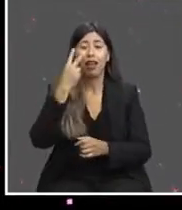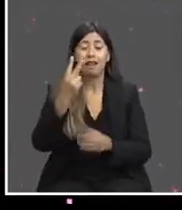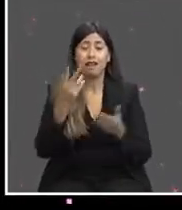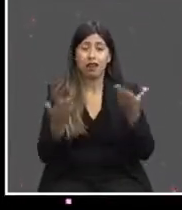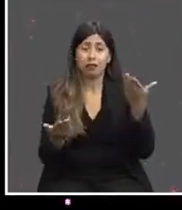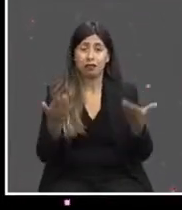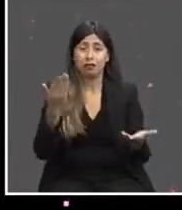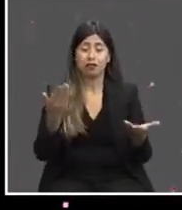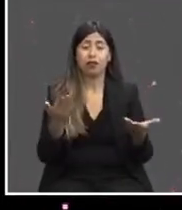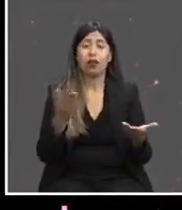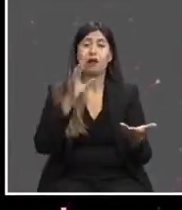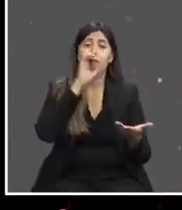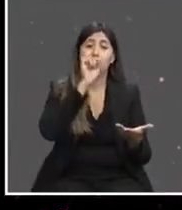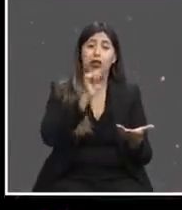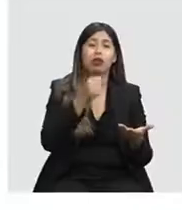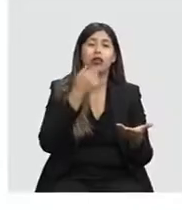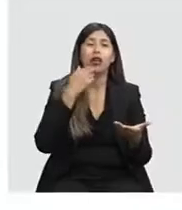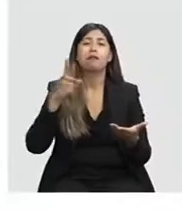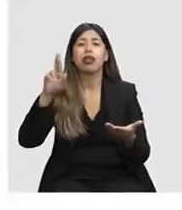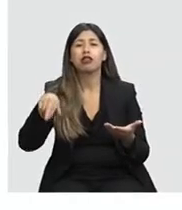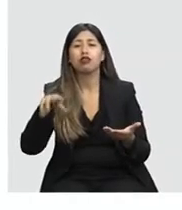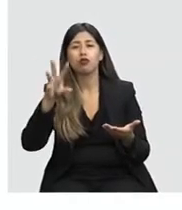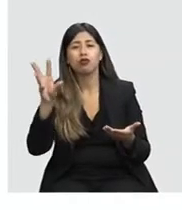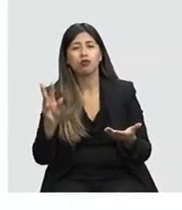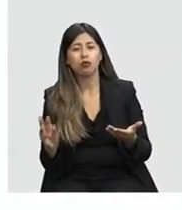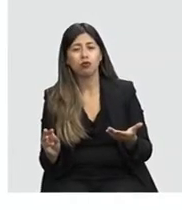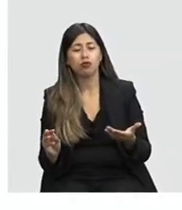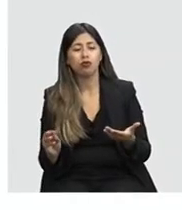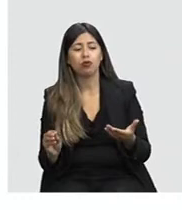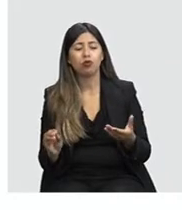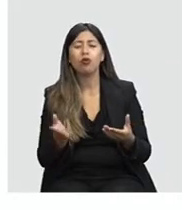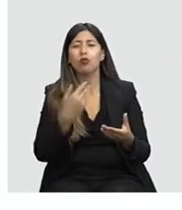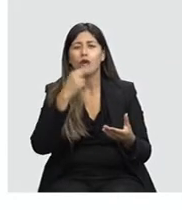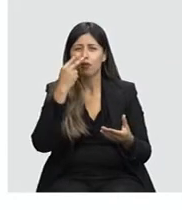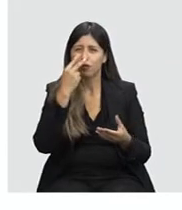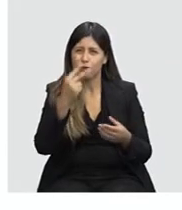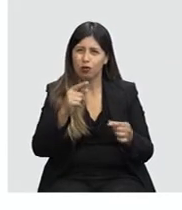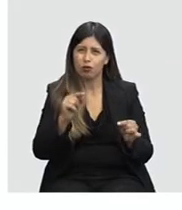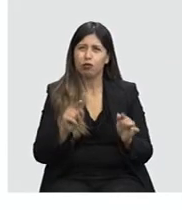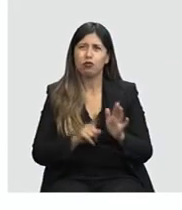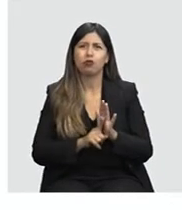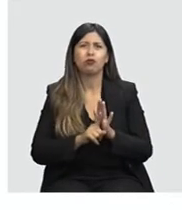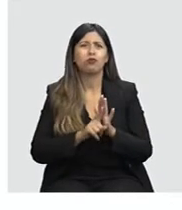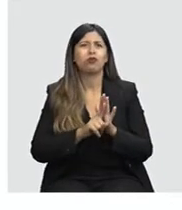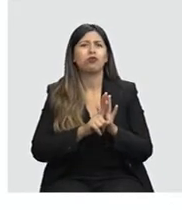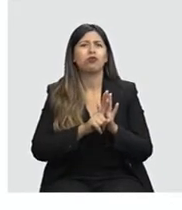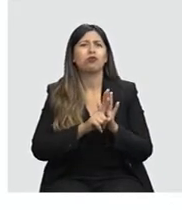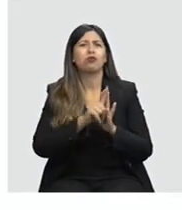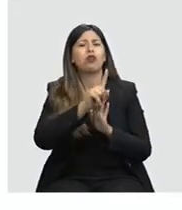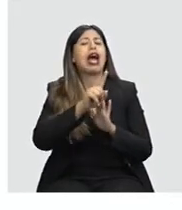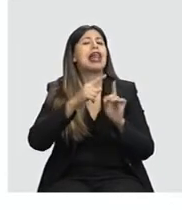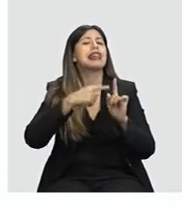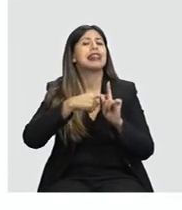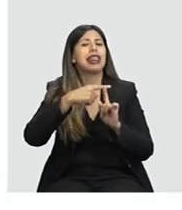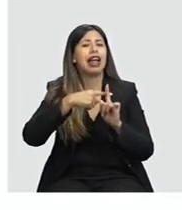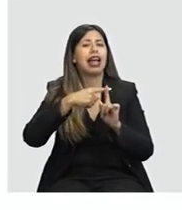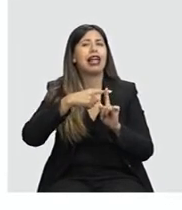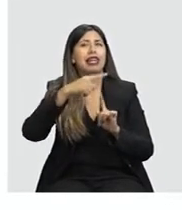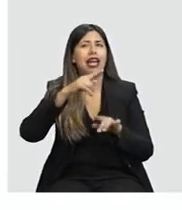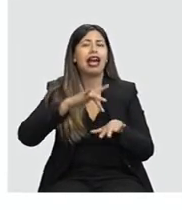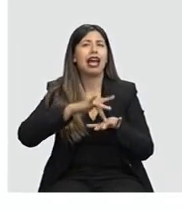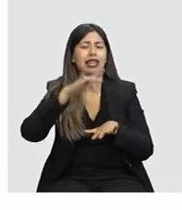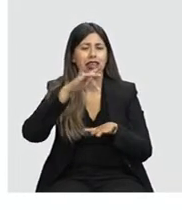we see trends of strong warming, and in some regions we see drying. And so those climatic trends, which are driven